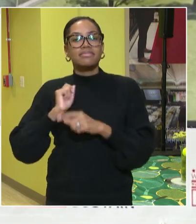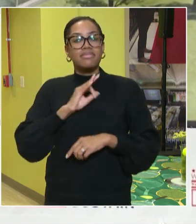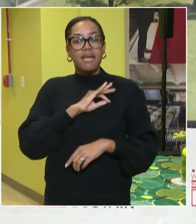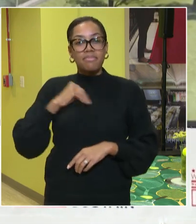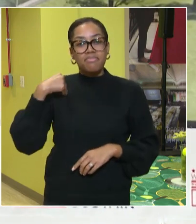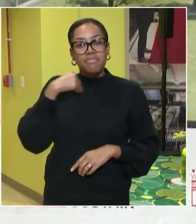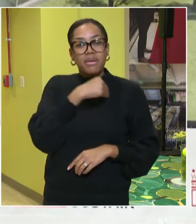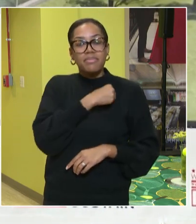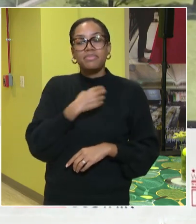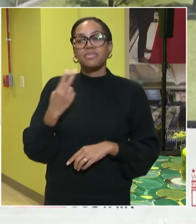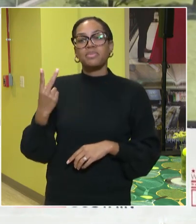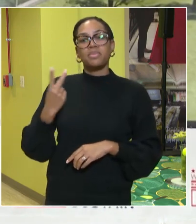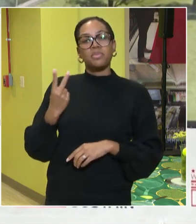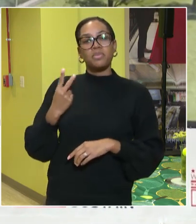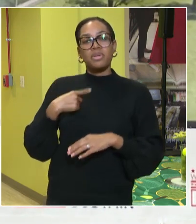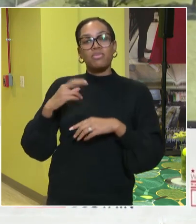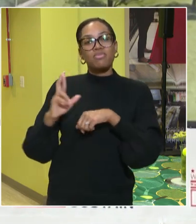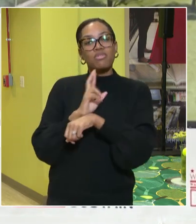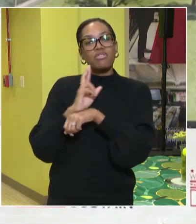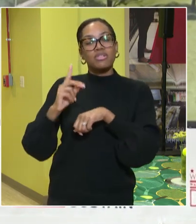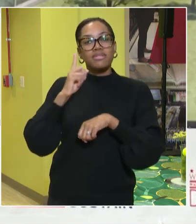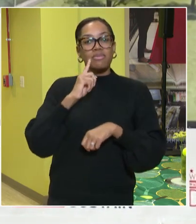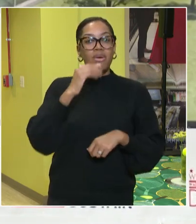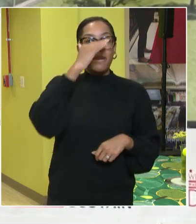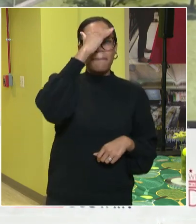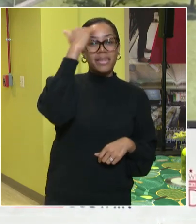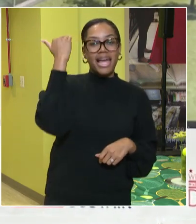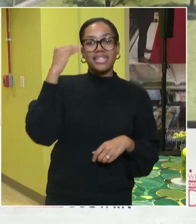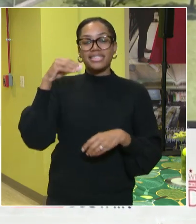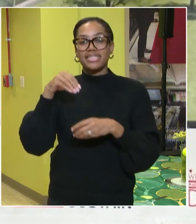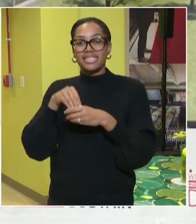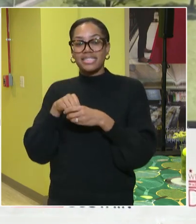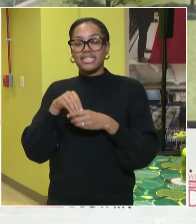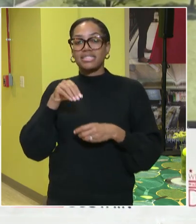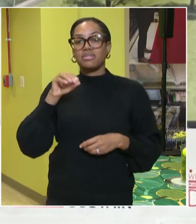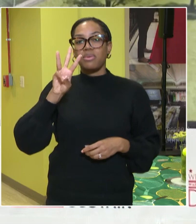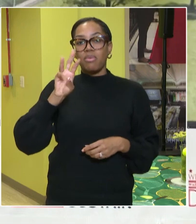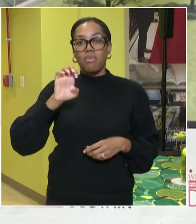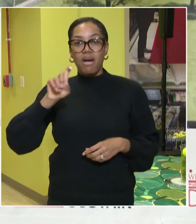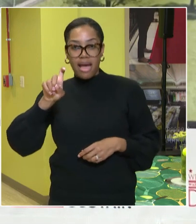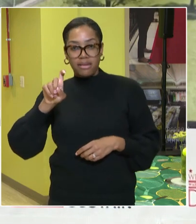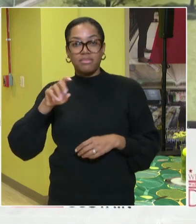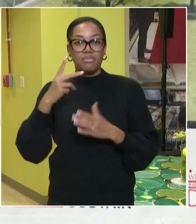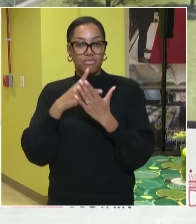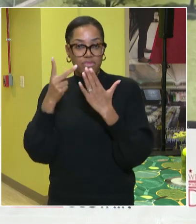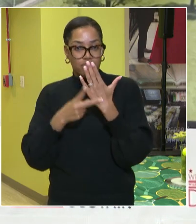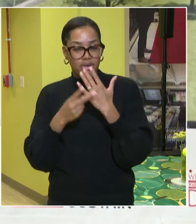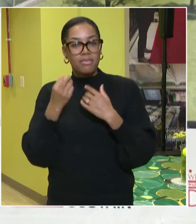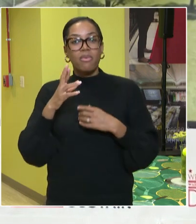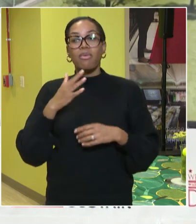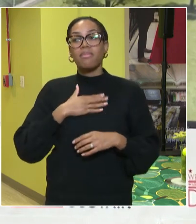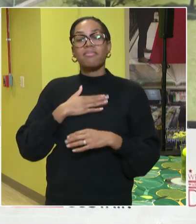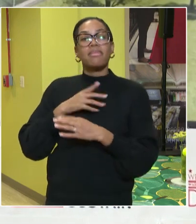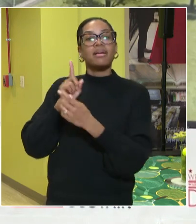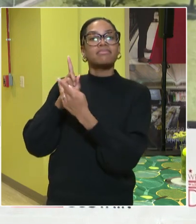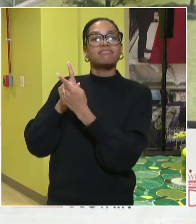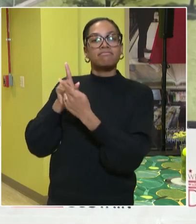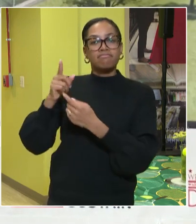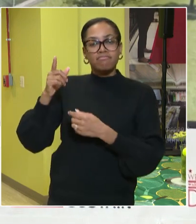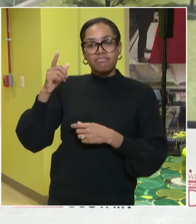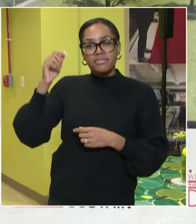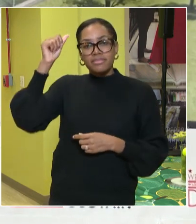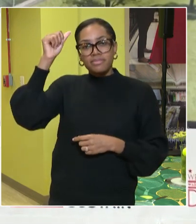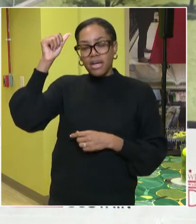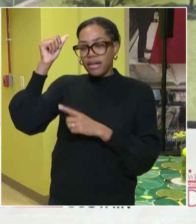for the Blacks and Wax production, or Mrs. Cora Masters-Berry putting me in the best situations to succeed. I can say